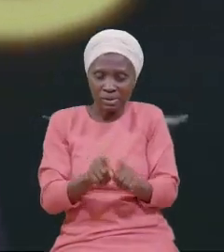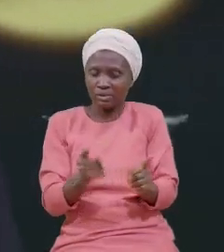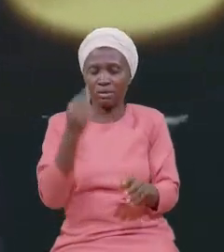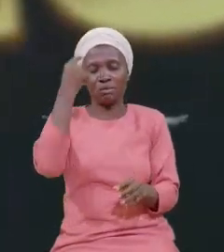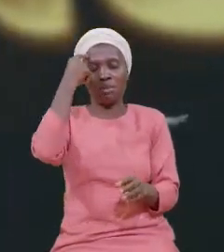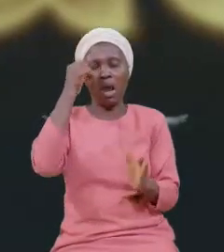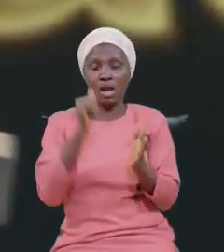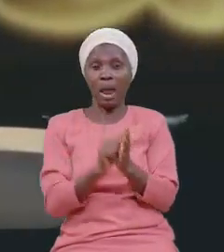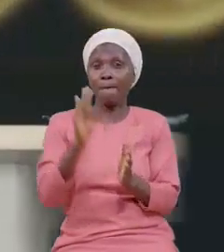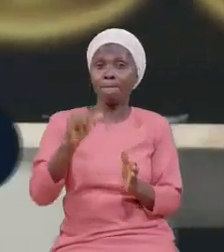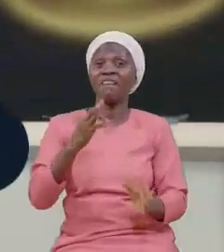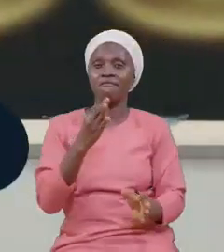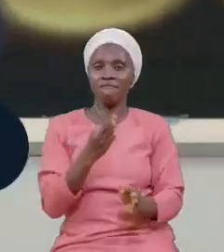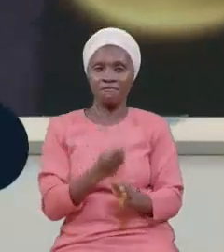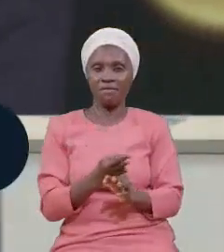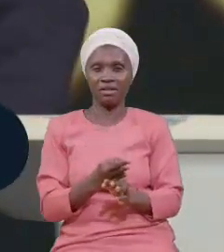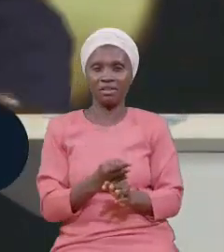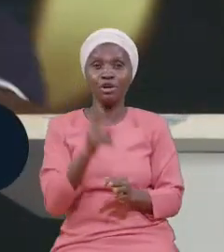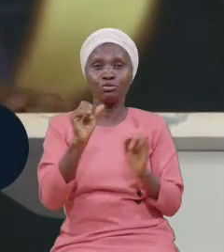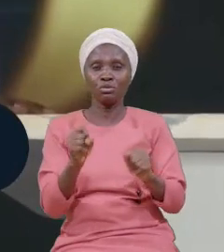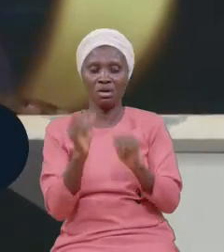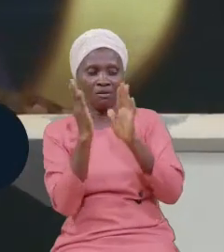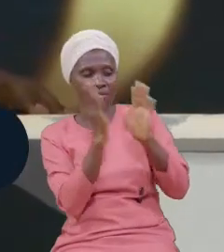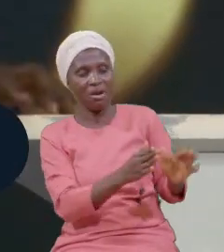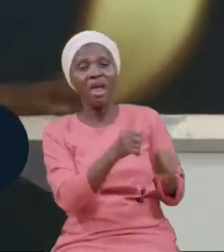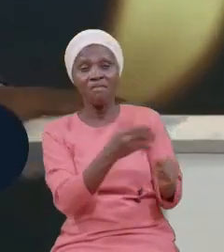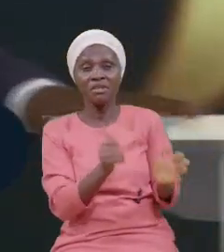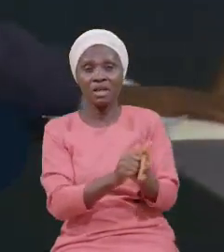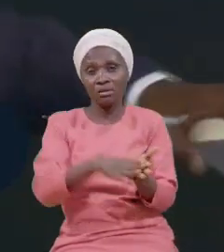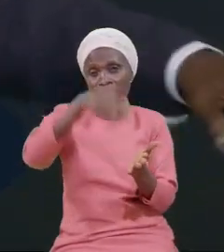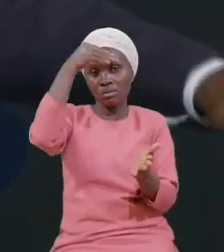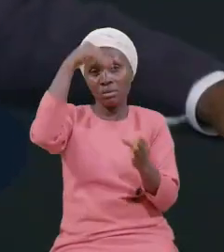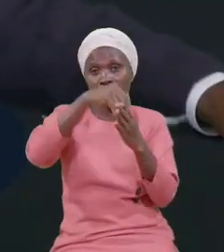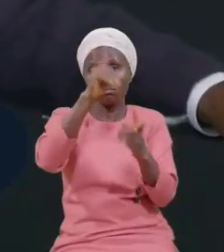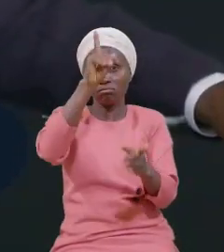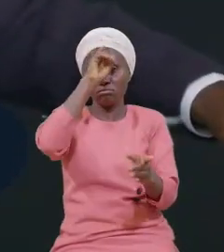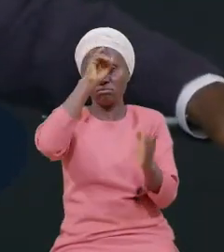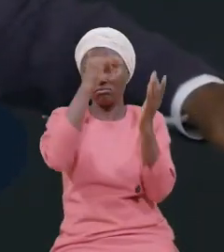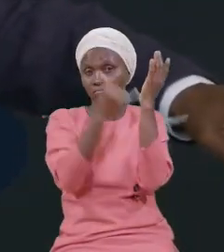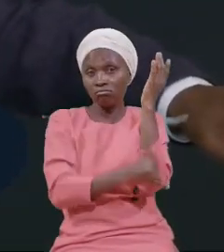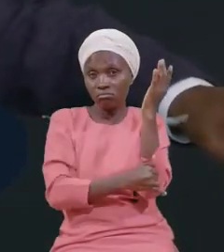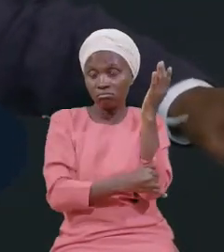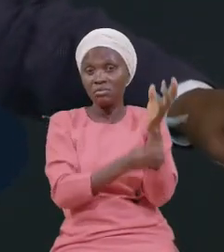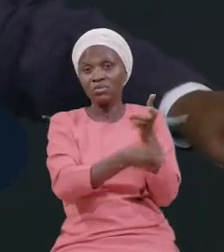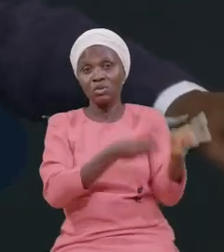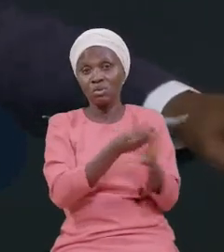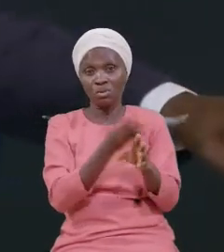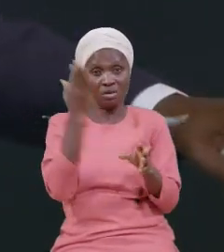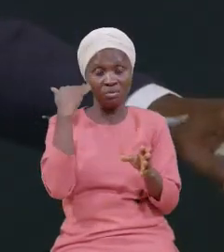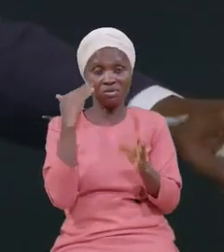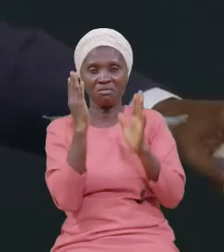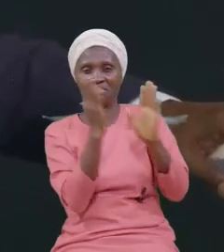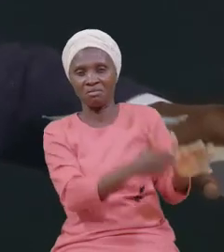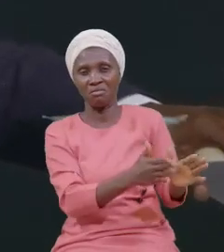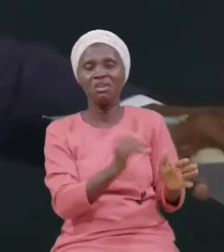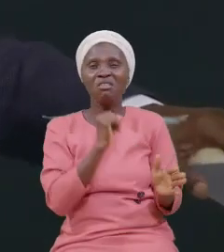everything you have learned in Egypt, everything you have known in Egypt, not fearing the wrath of the king.